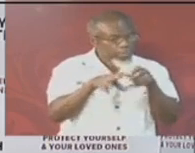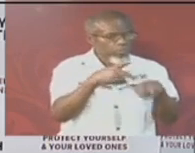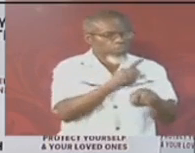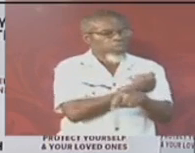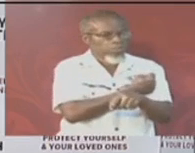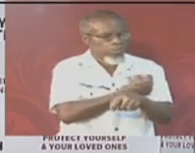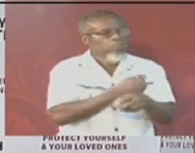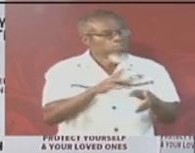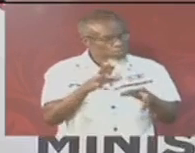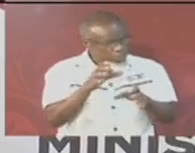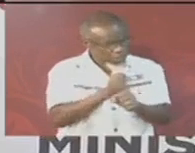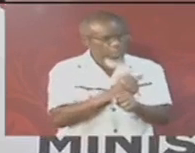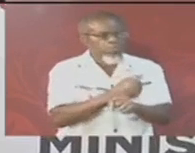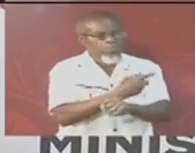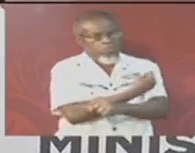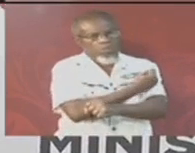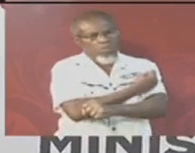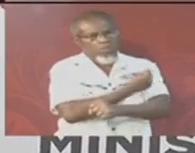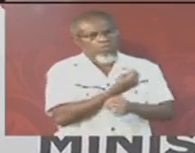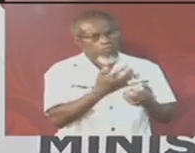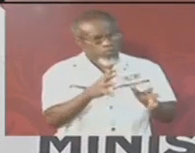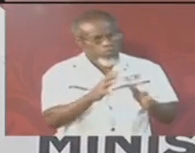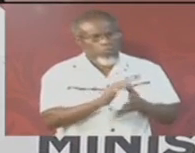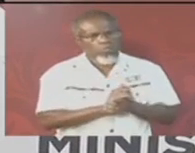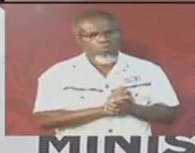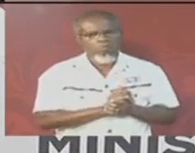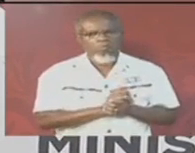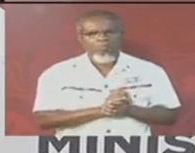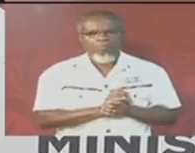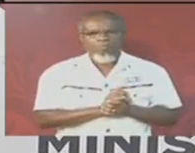to the Trinidad Express.